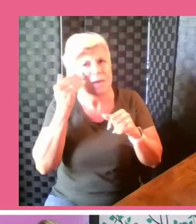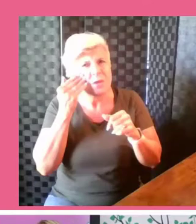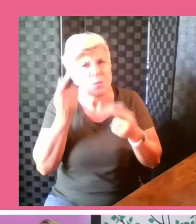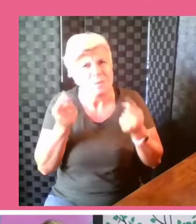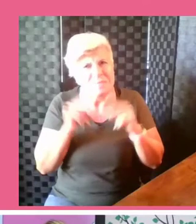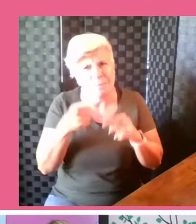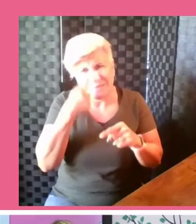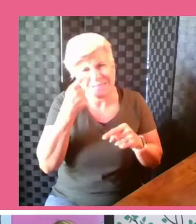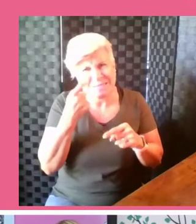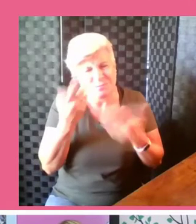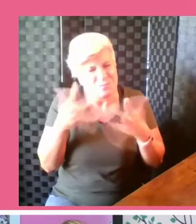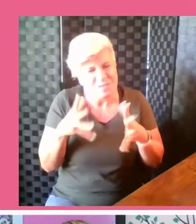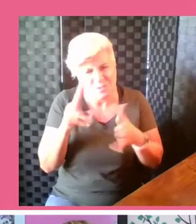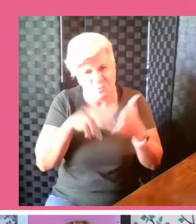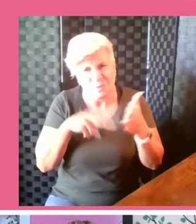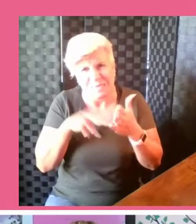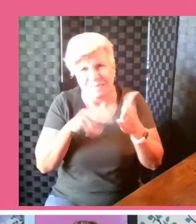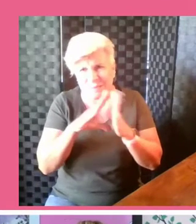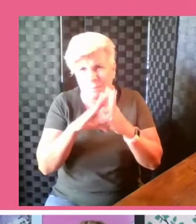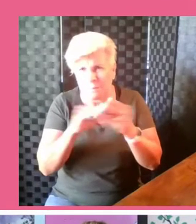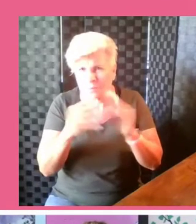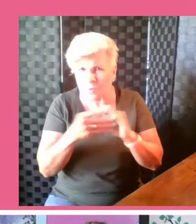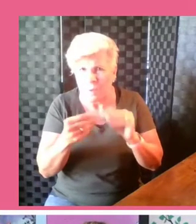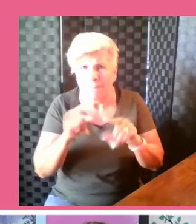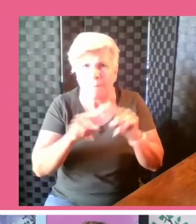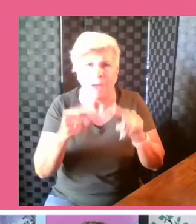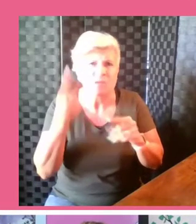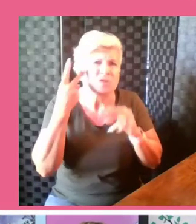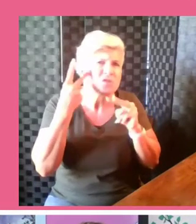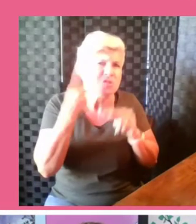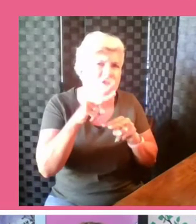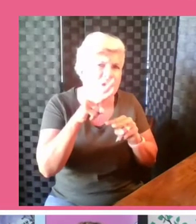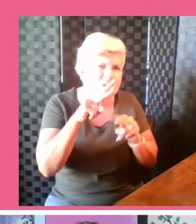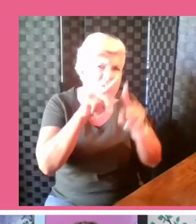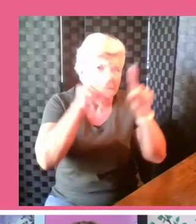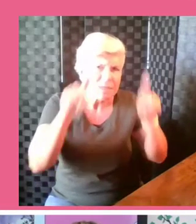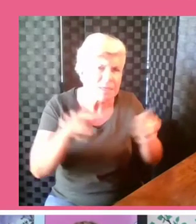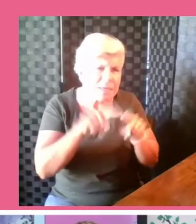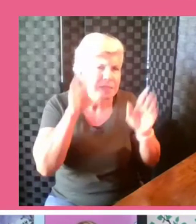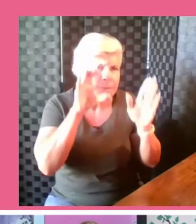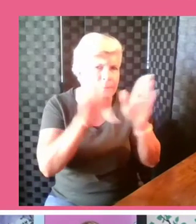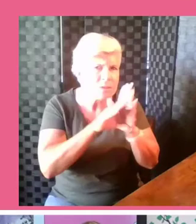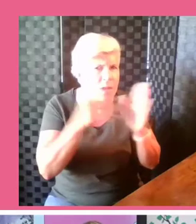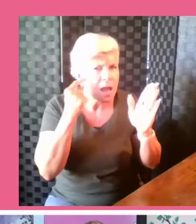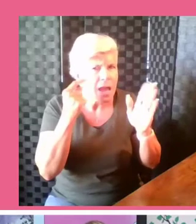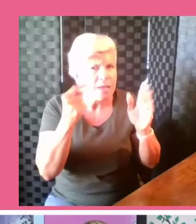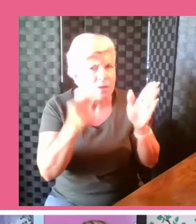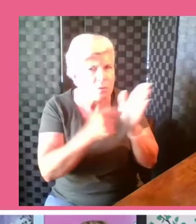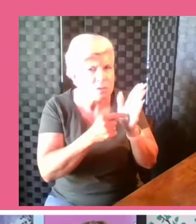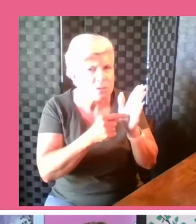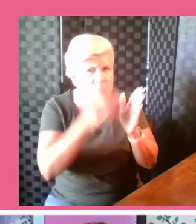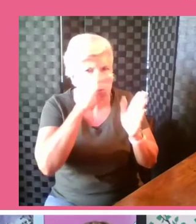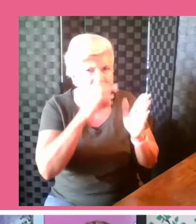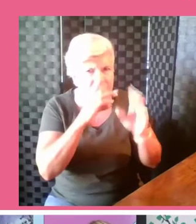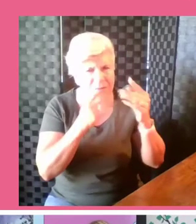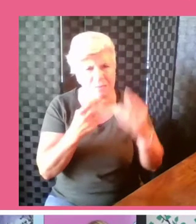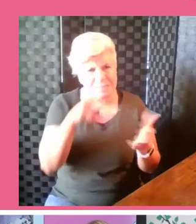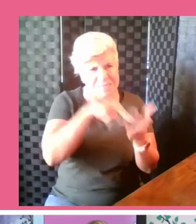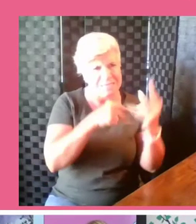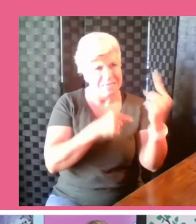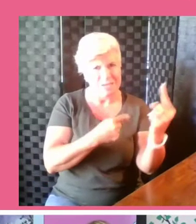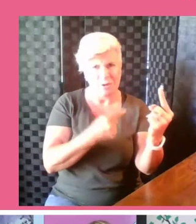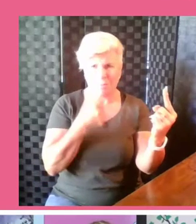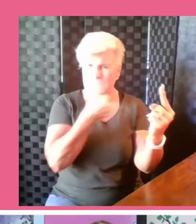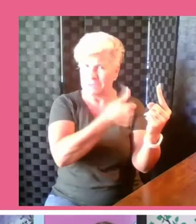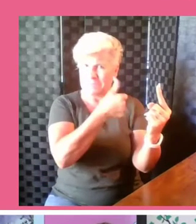picture because we've read this text a couple times. But if I was just looking at this and I noticed Chrysanthemum, she's off by